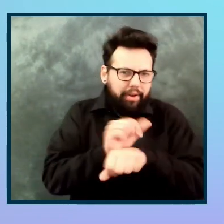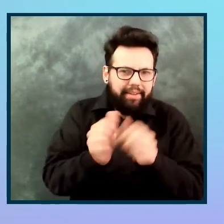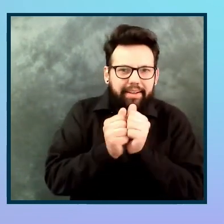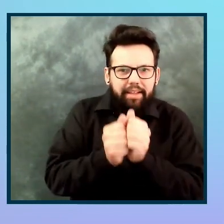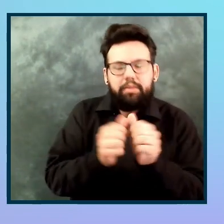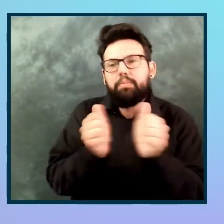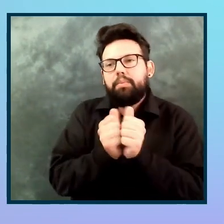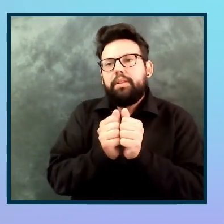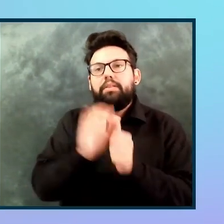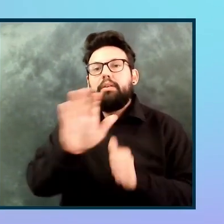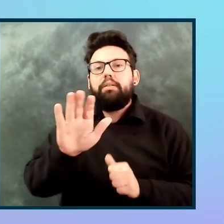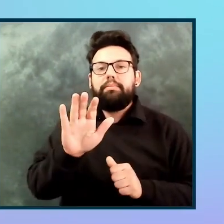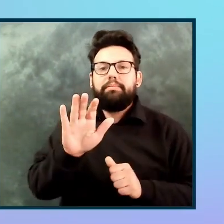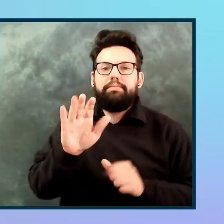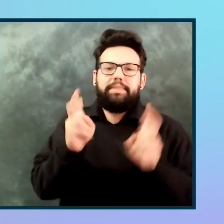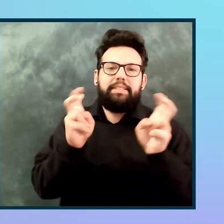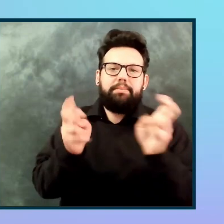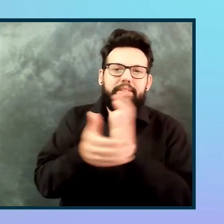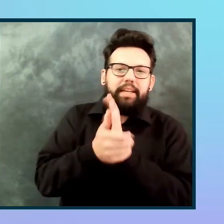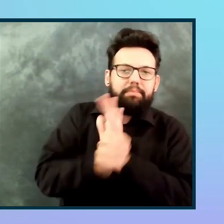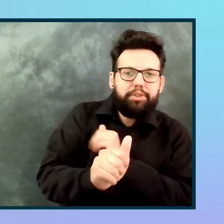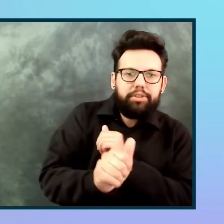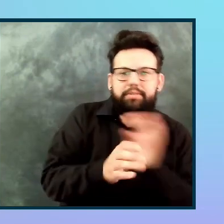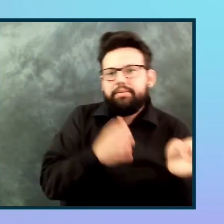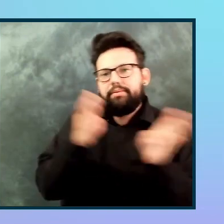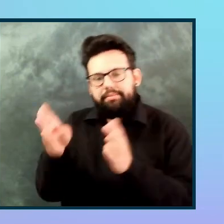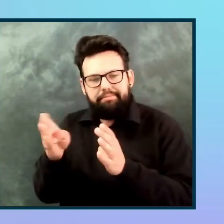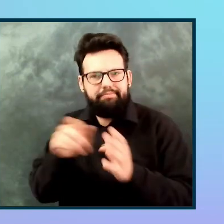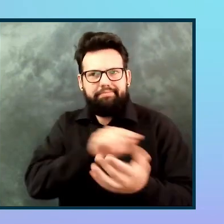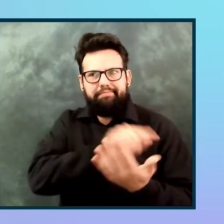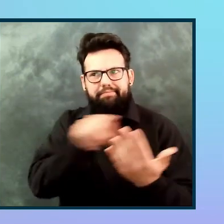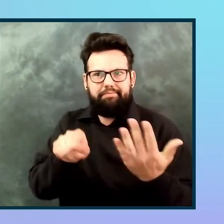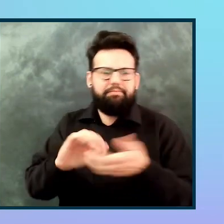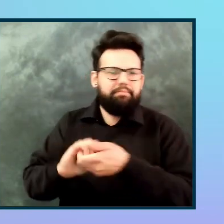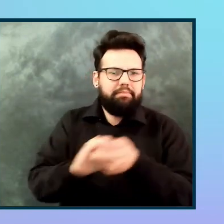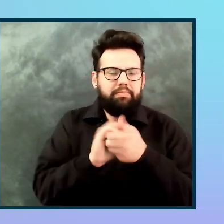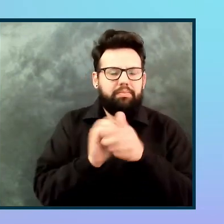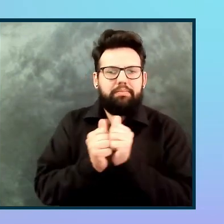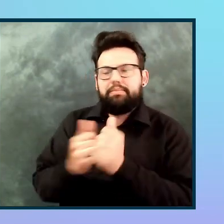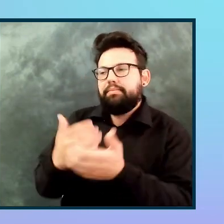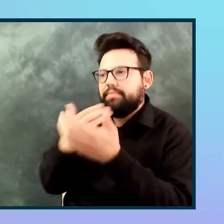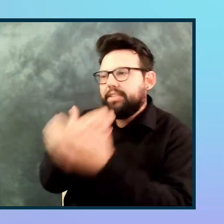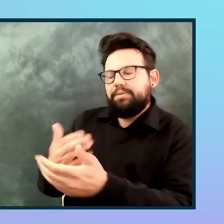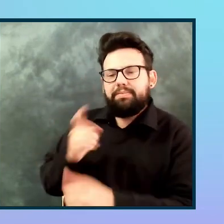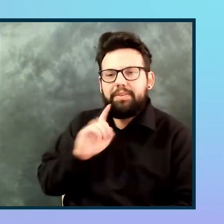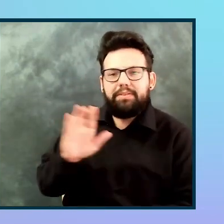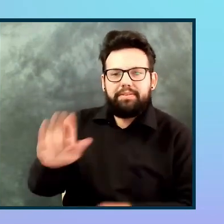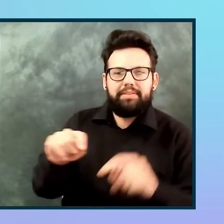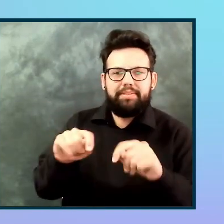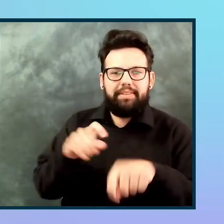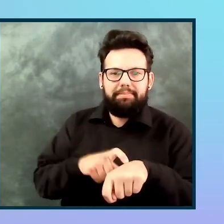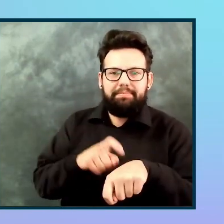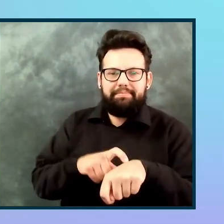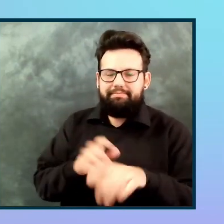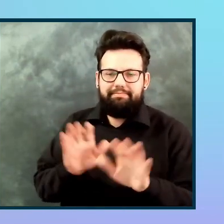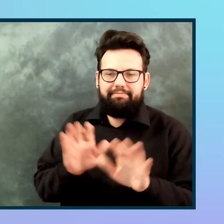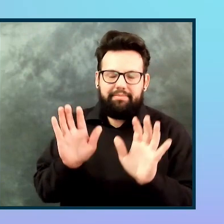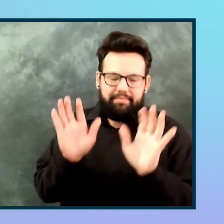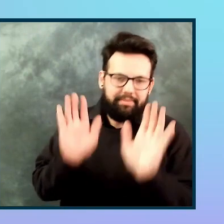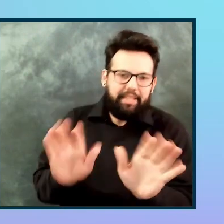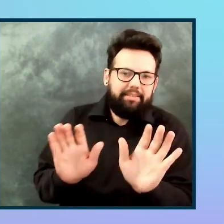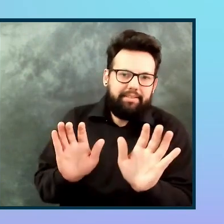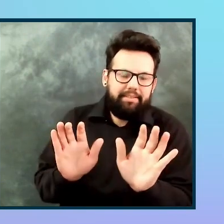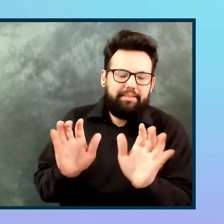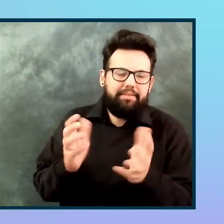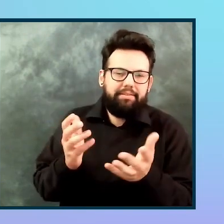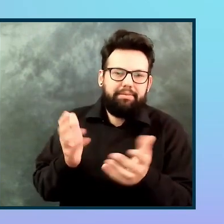integrate together. Awesome. Well, I just want to thank Enid so much for your time. This has been an excellent presentation. We got a lot of great